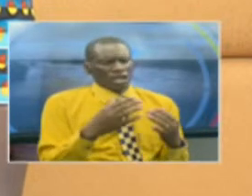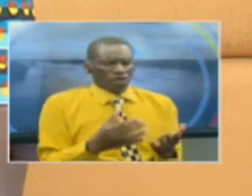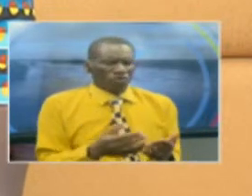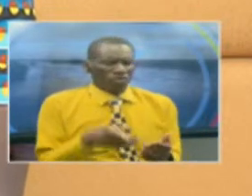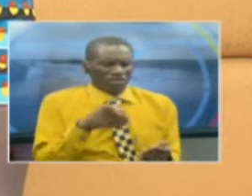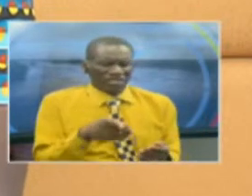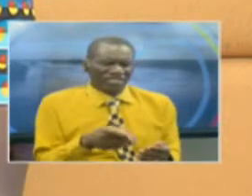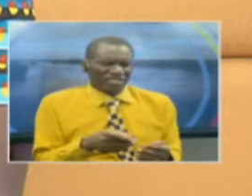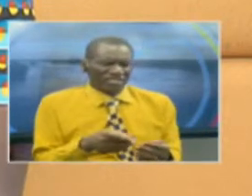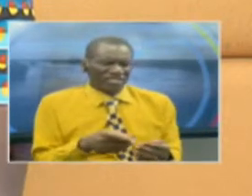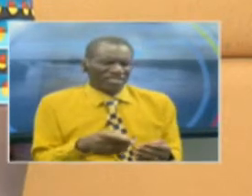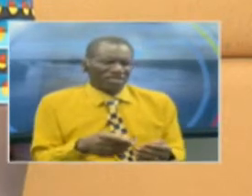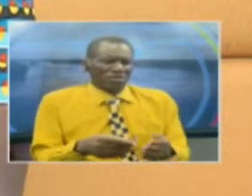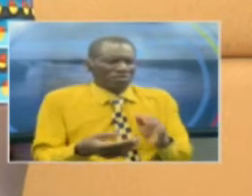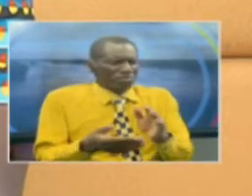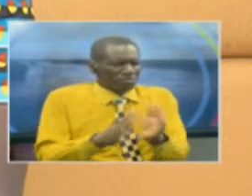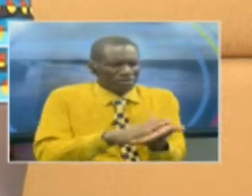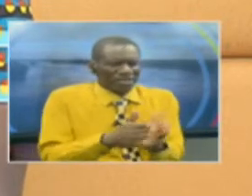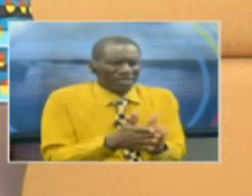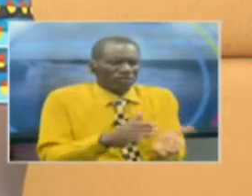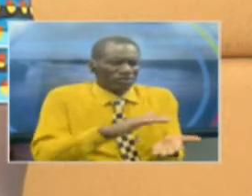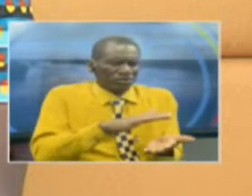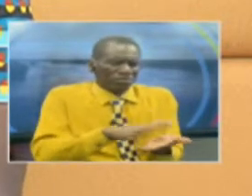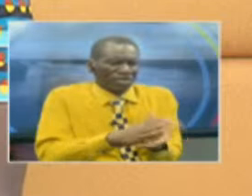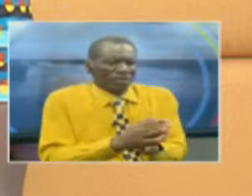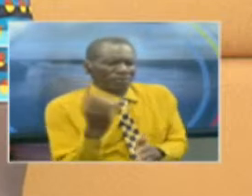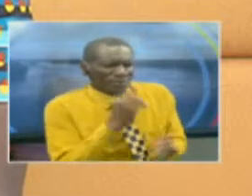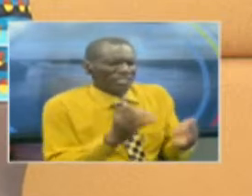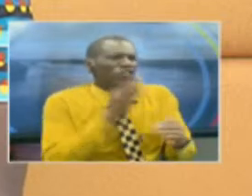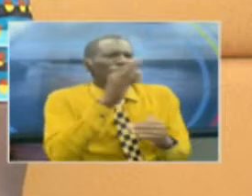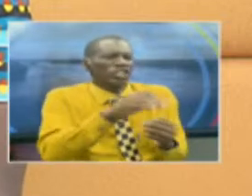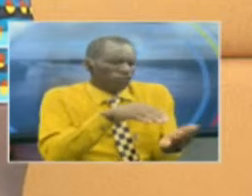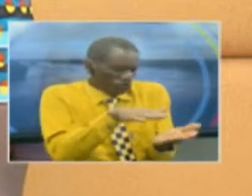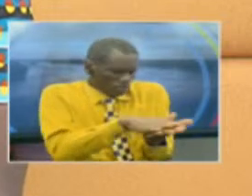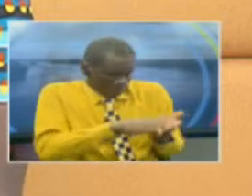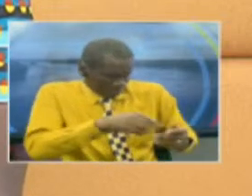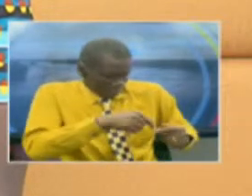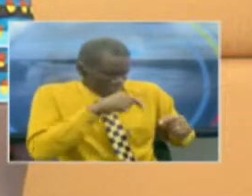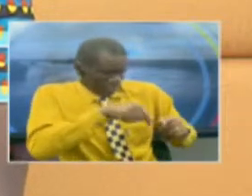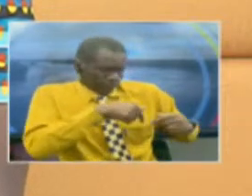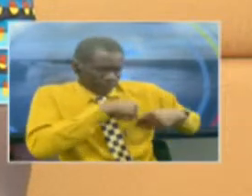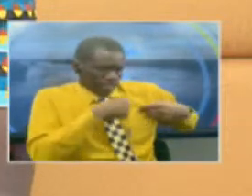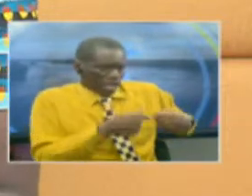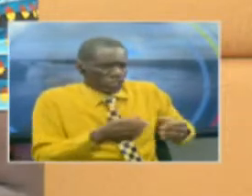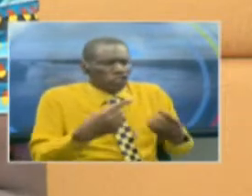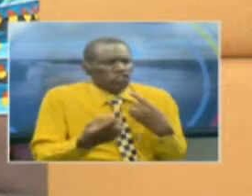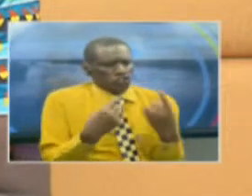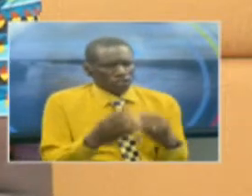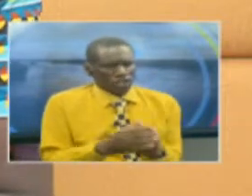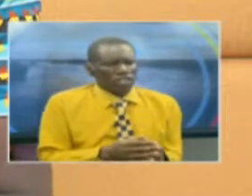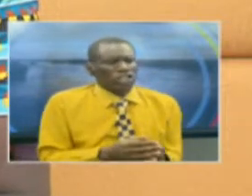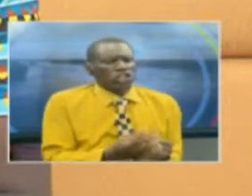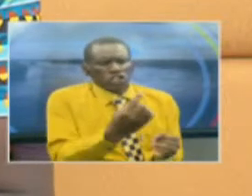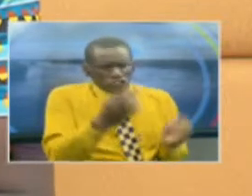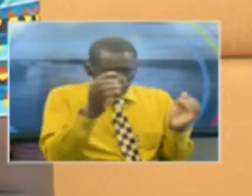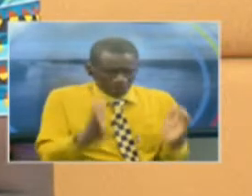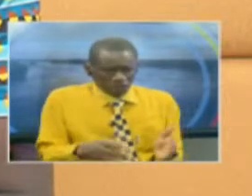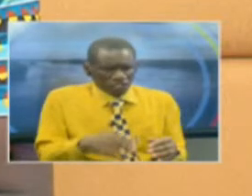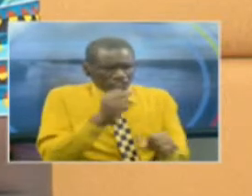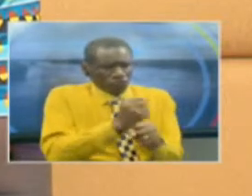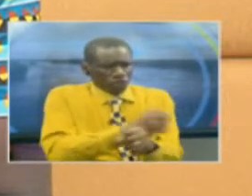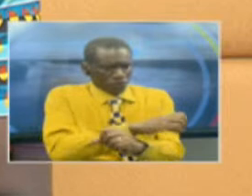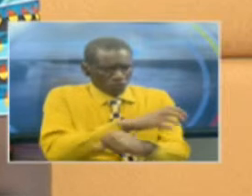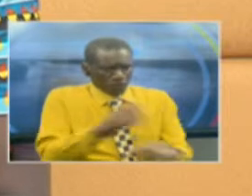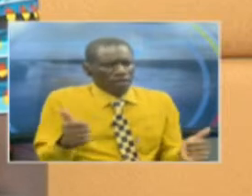resentment and bitterness towards the spouse, and the spouse is not getting it. So either party needs to really work harder